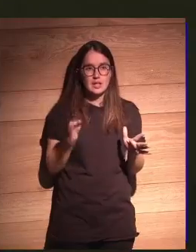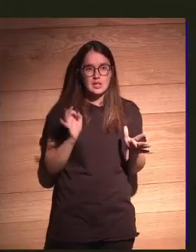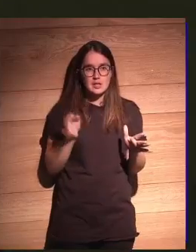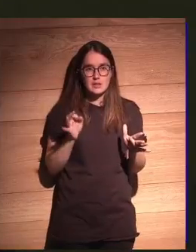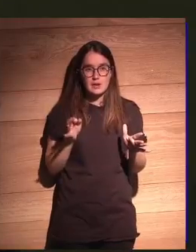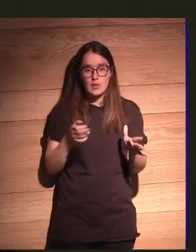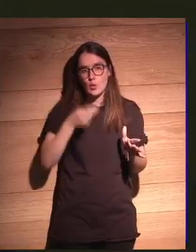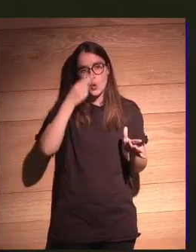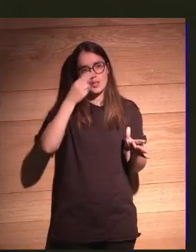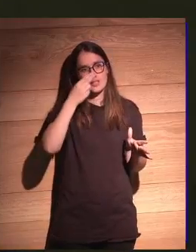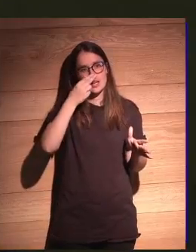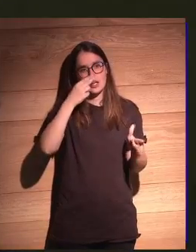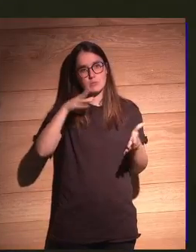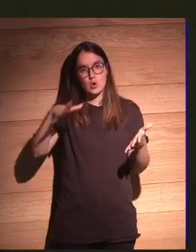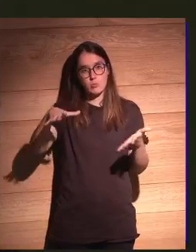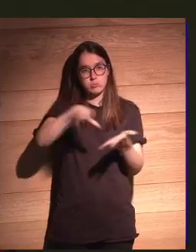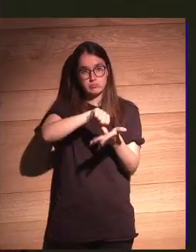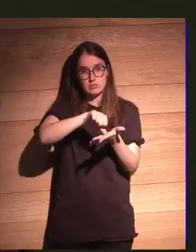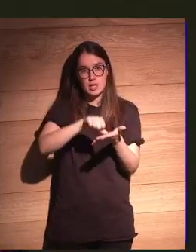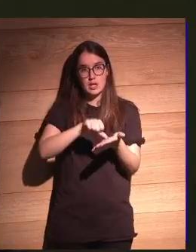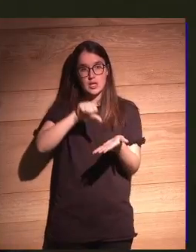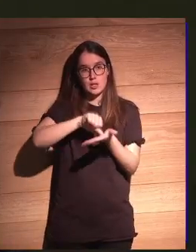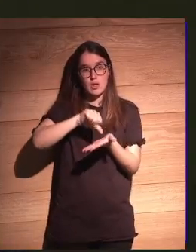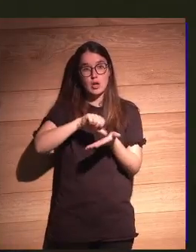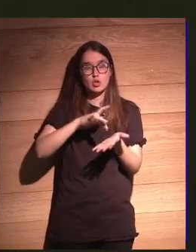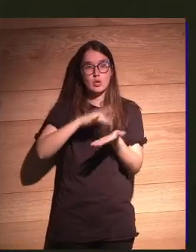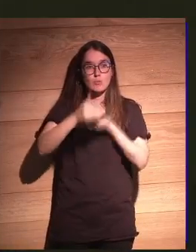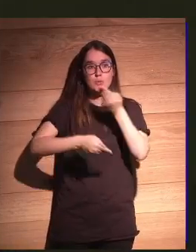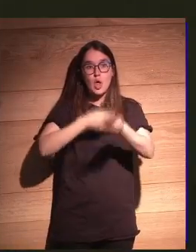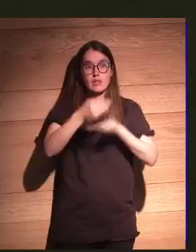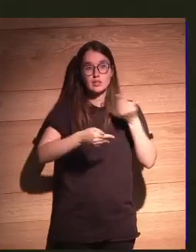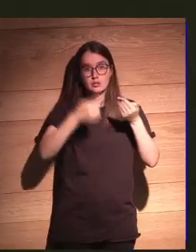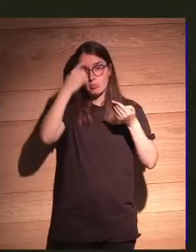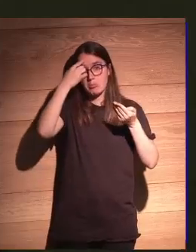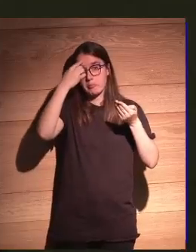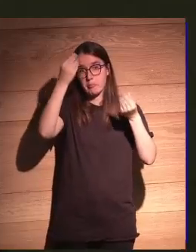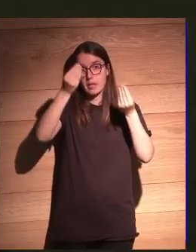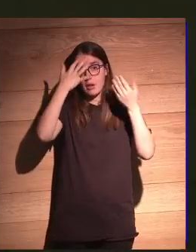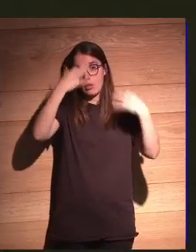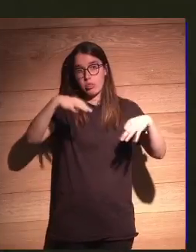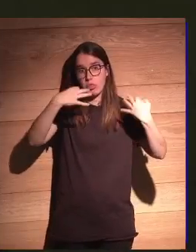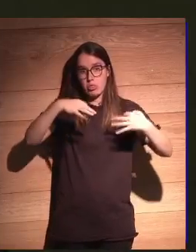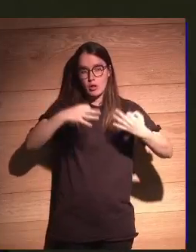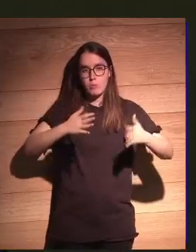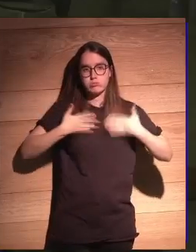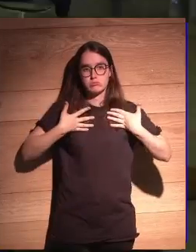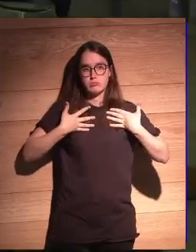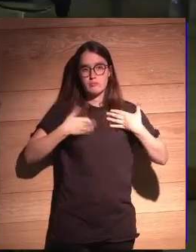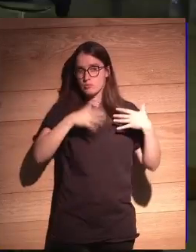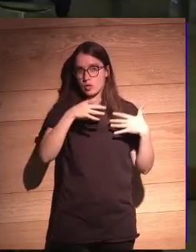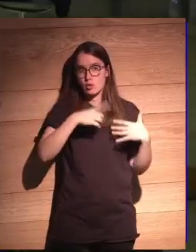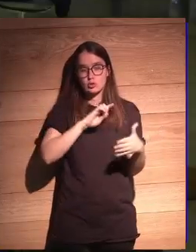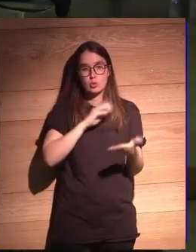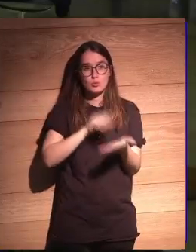very sure that if we had a gentrification will back then, or if it was